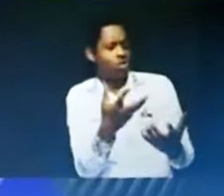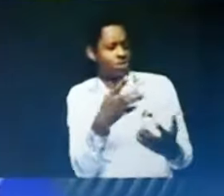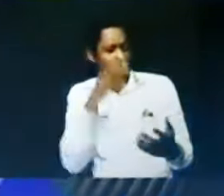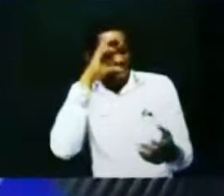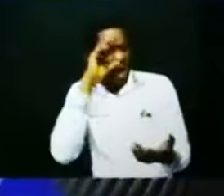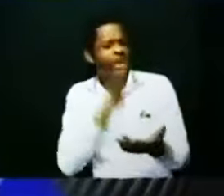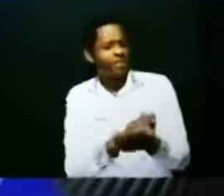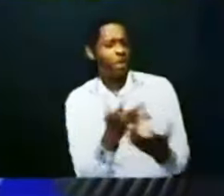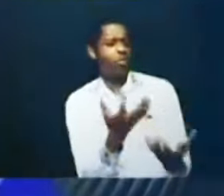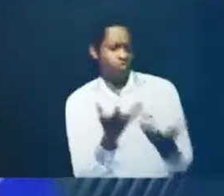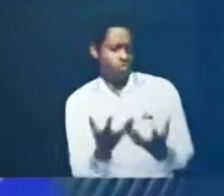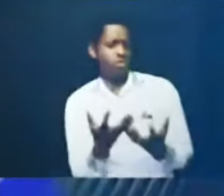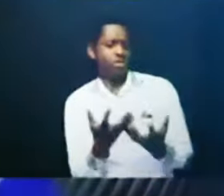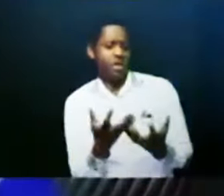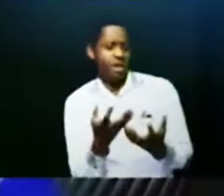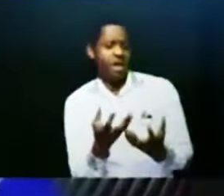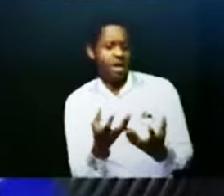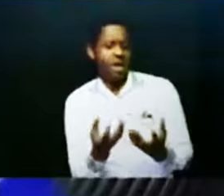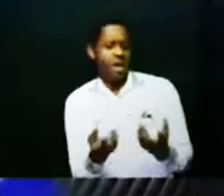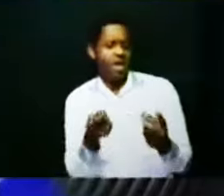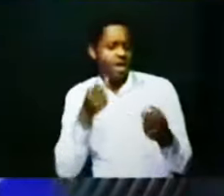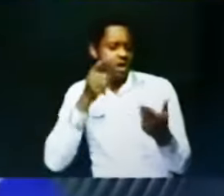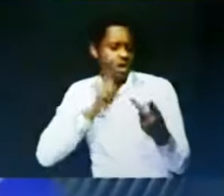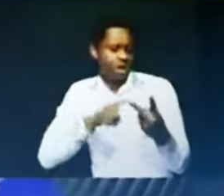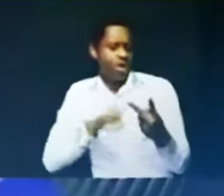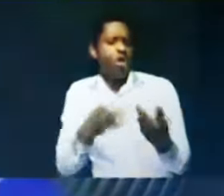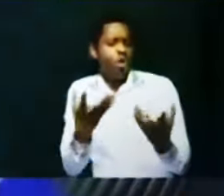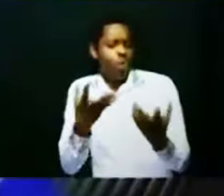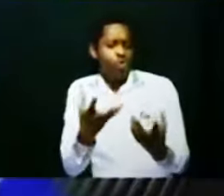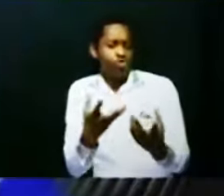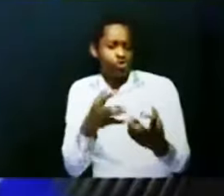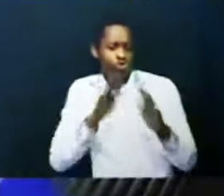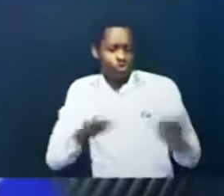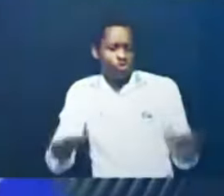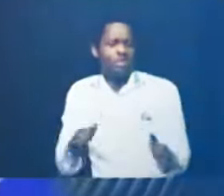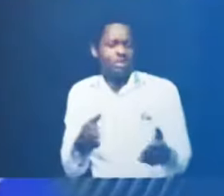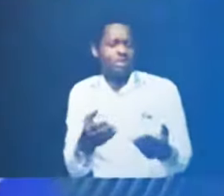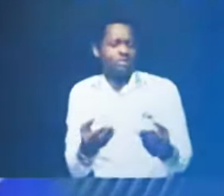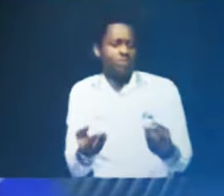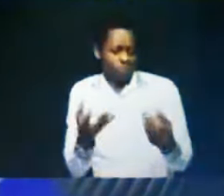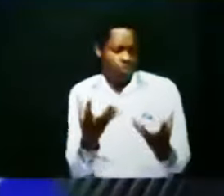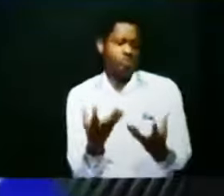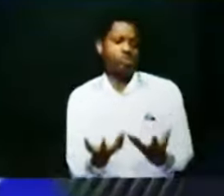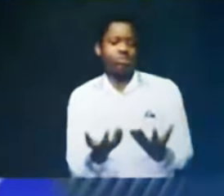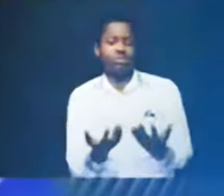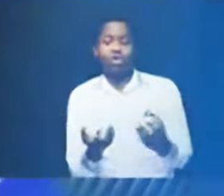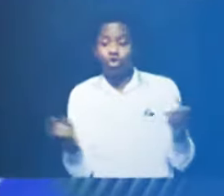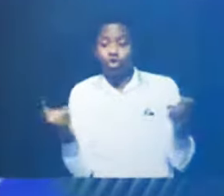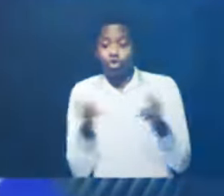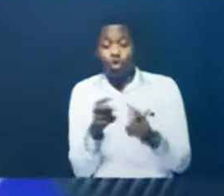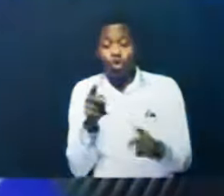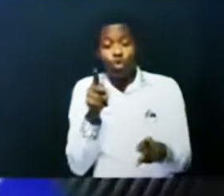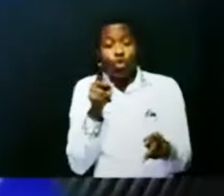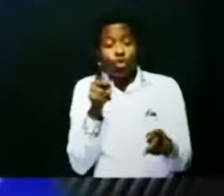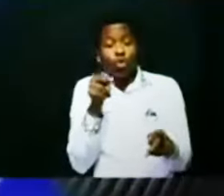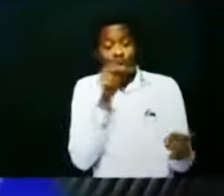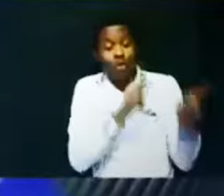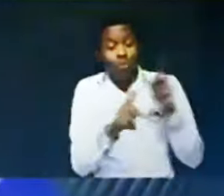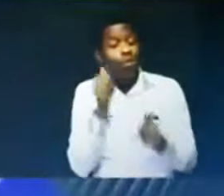wouldn't answer. No. Handle women who have not yet given birth well.